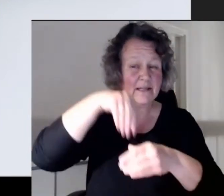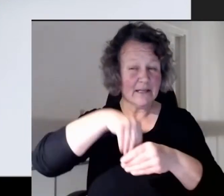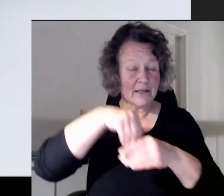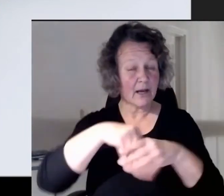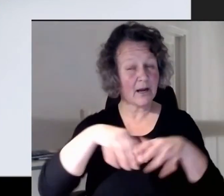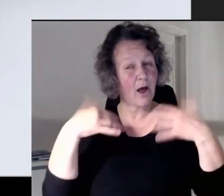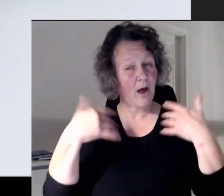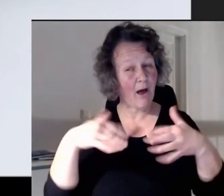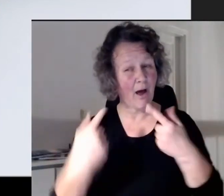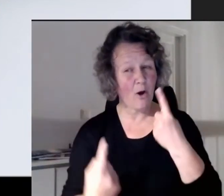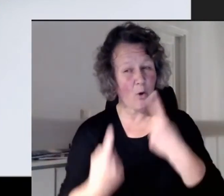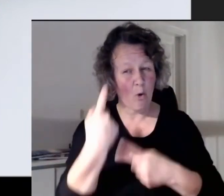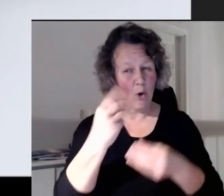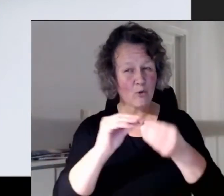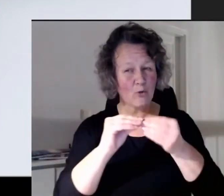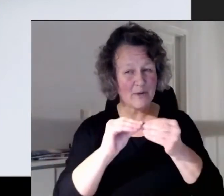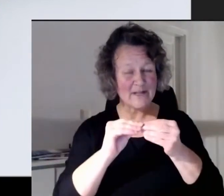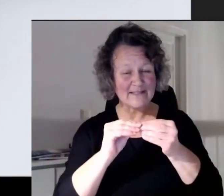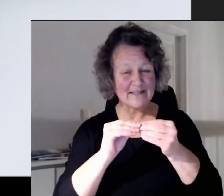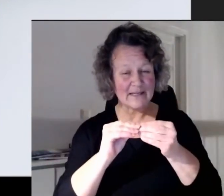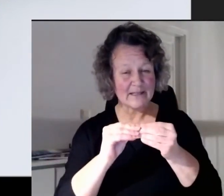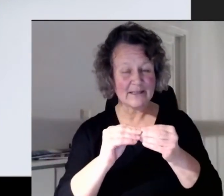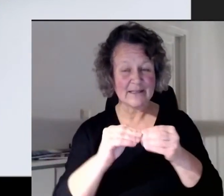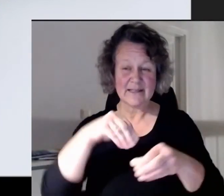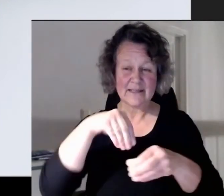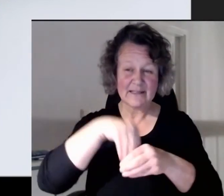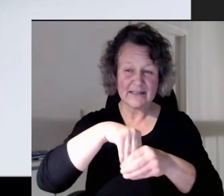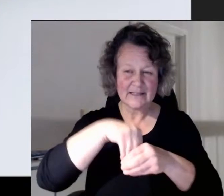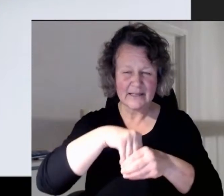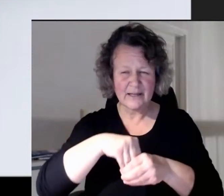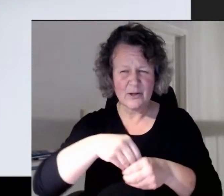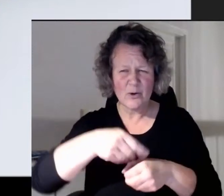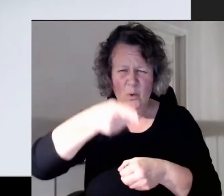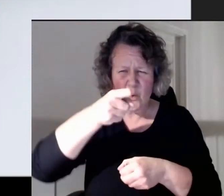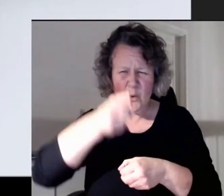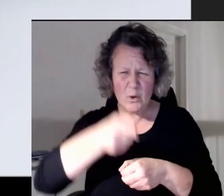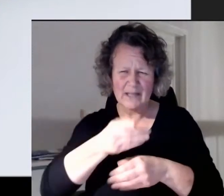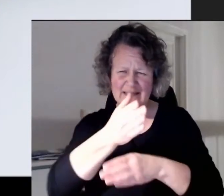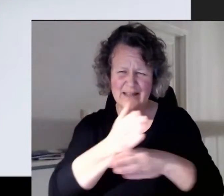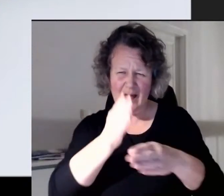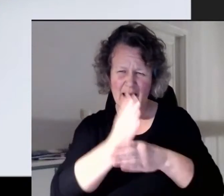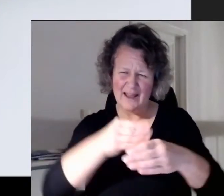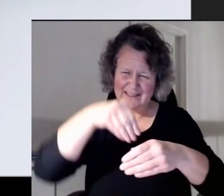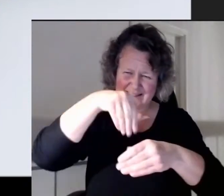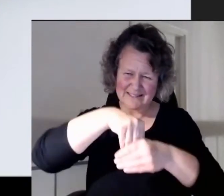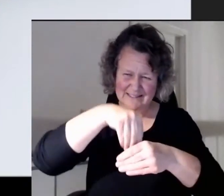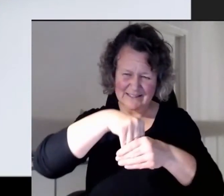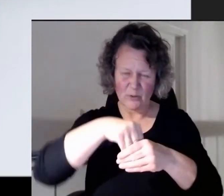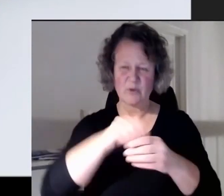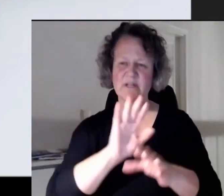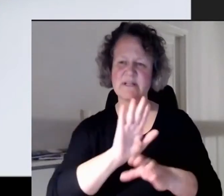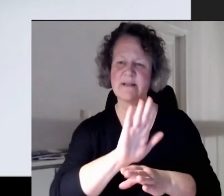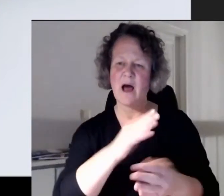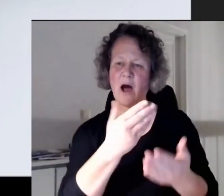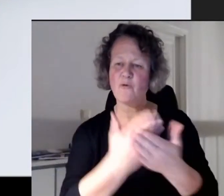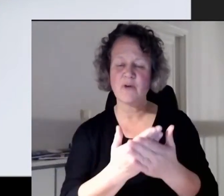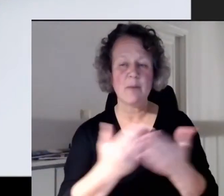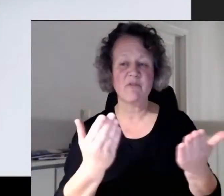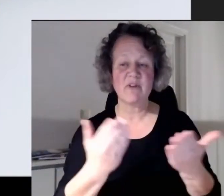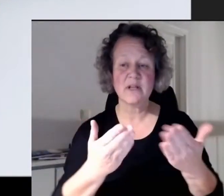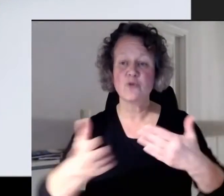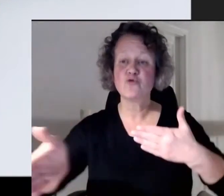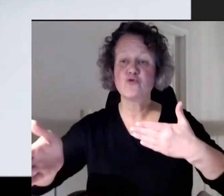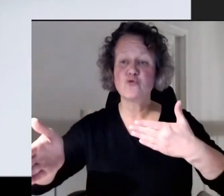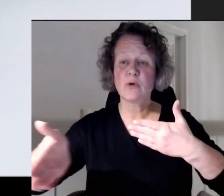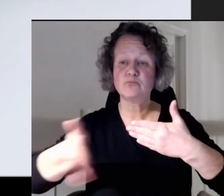It's relatively complicated if you want, as far as the structure is concerned. It consists of more than 100 components, and